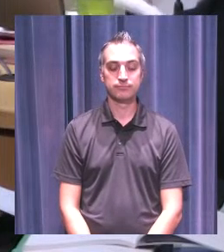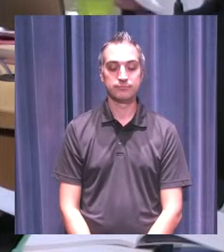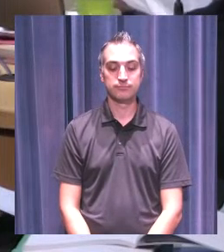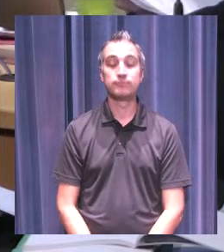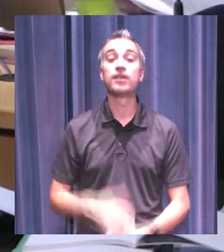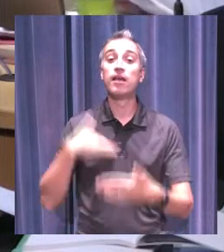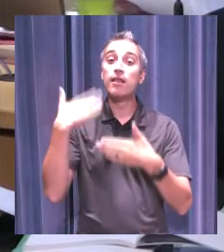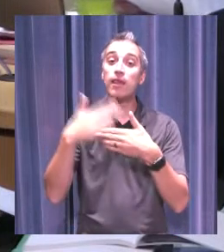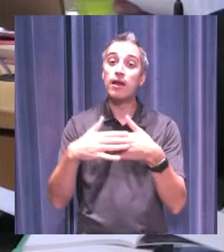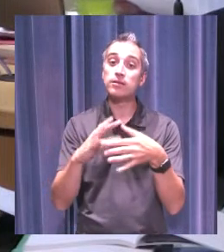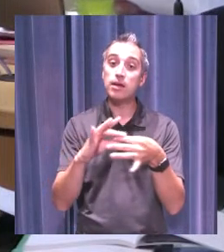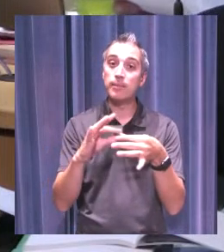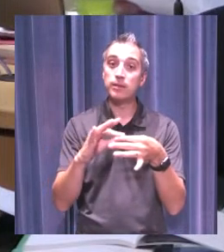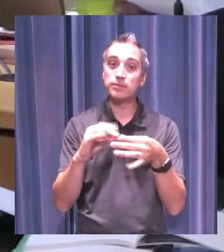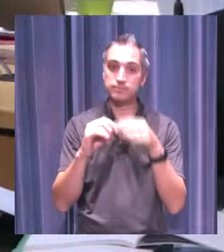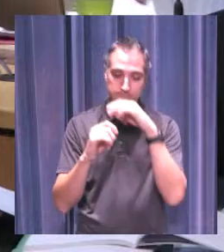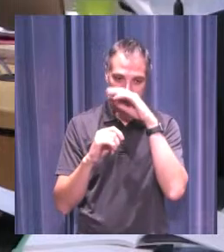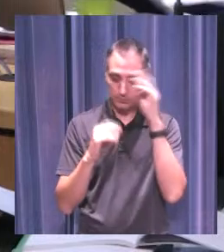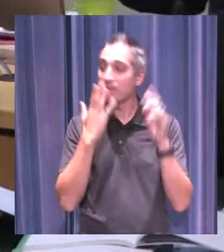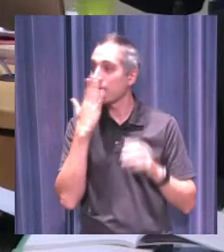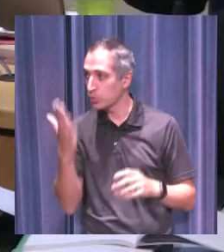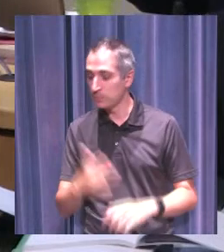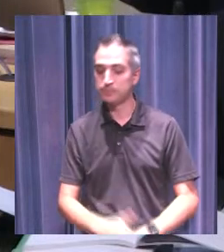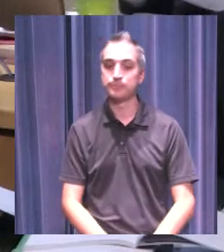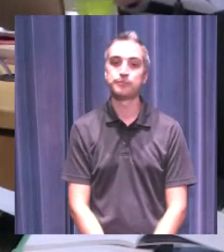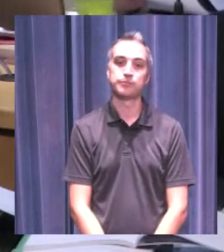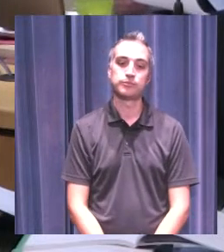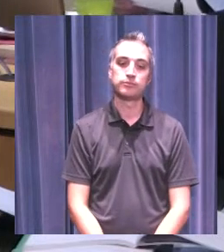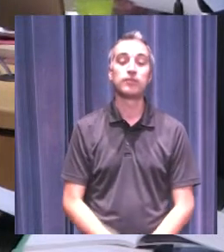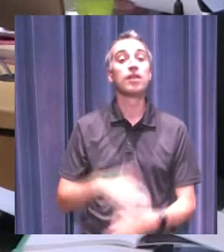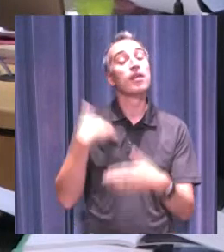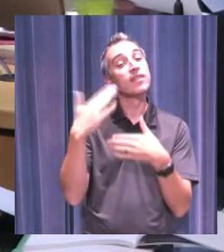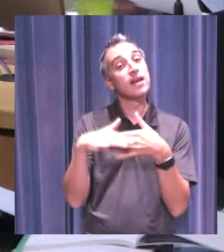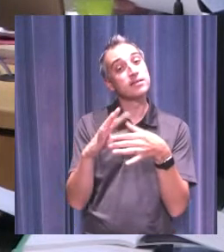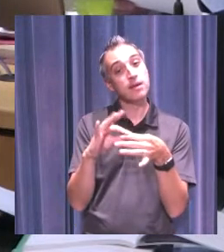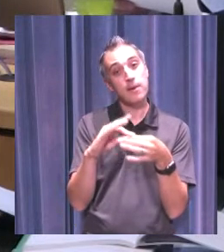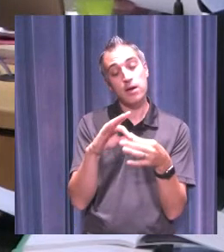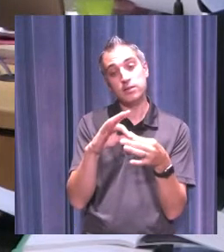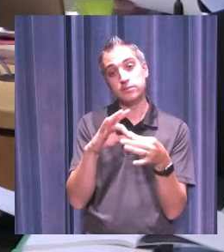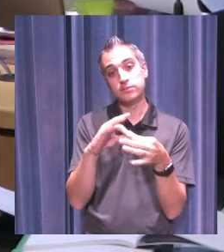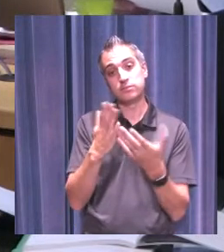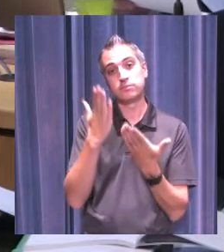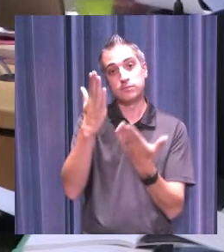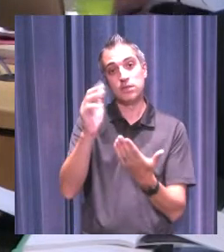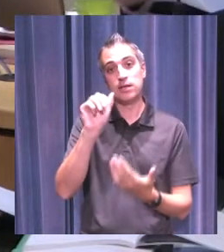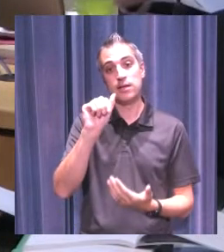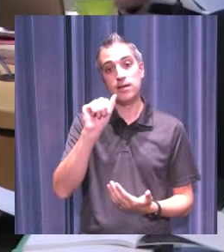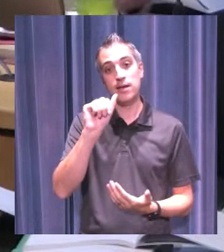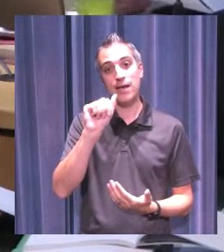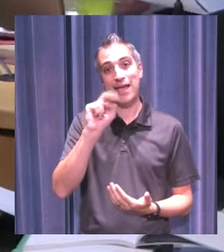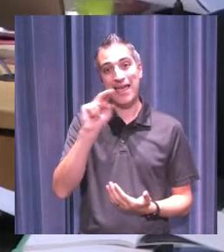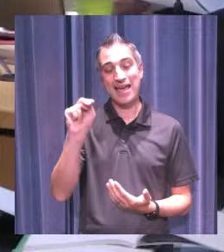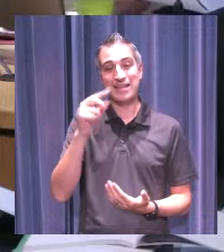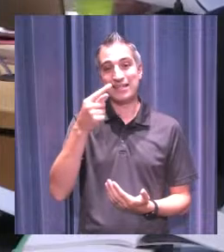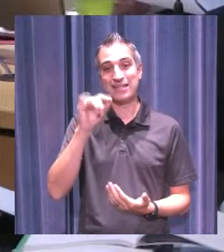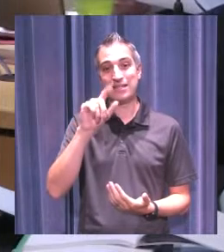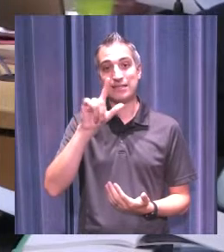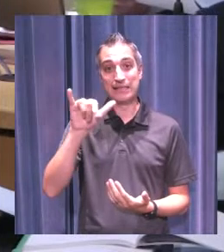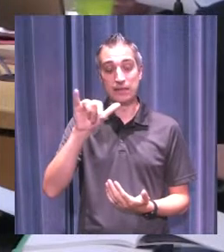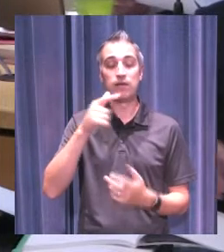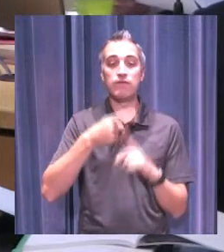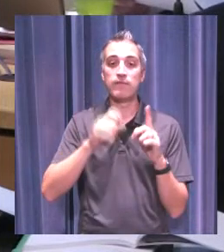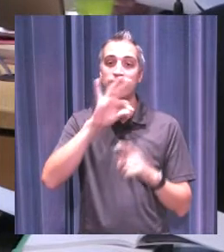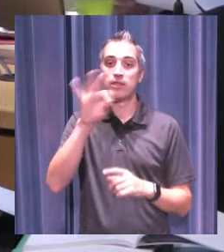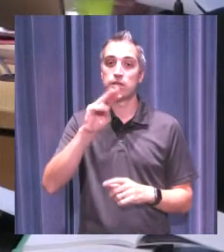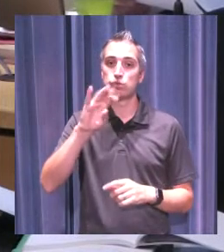The next comment. Thank you for that one. The next comment has been submitted by Amy Gilly, Flint, Michigan, on the topic